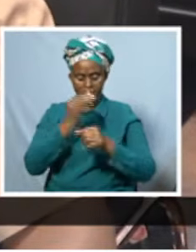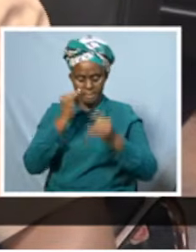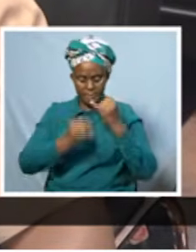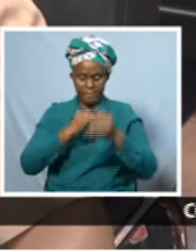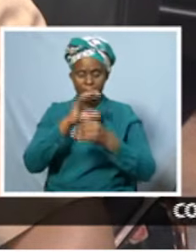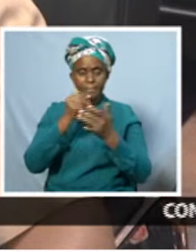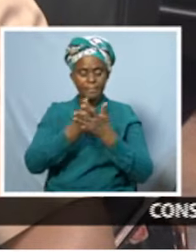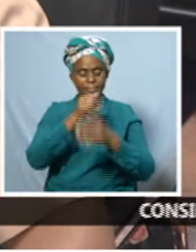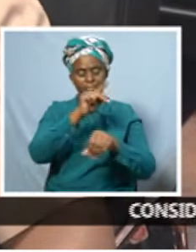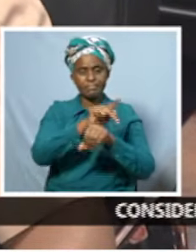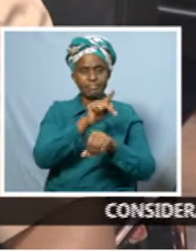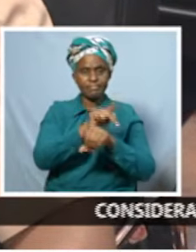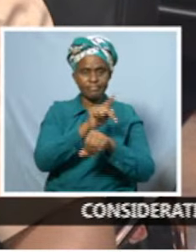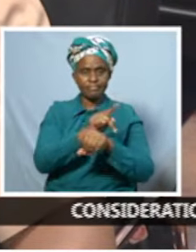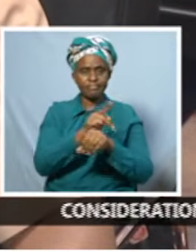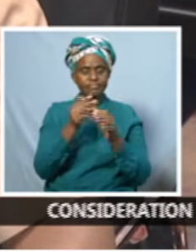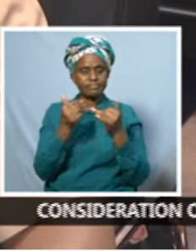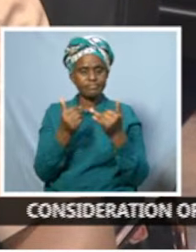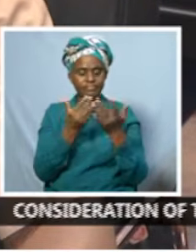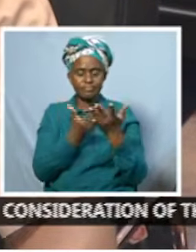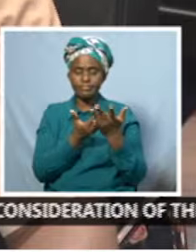the whole project. So now